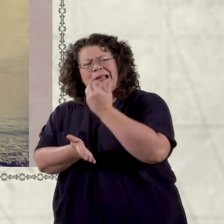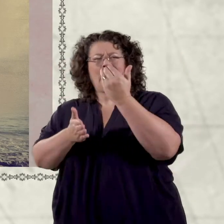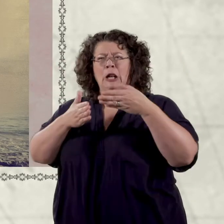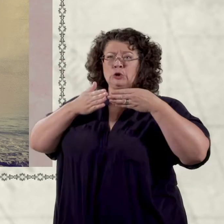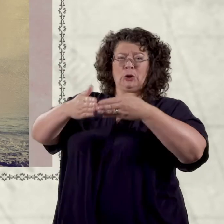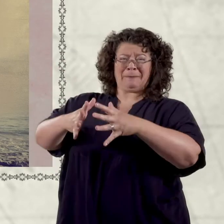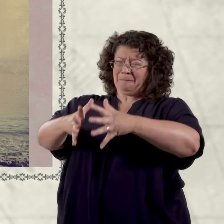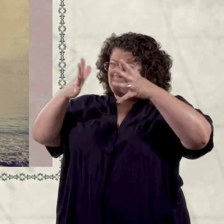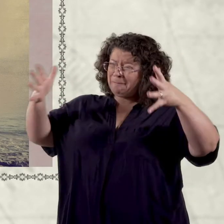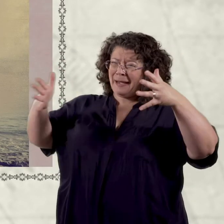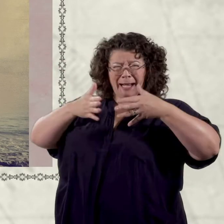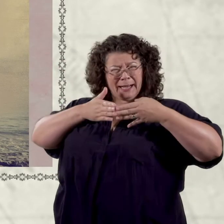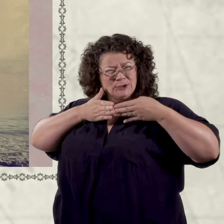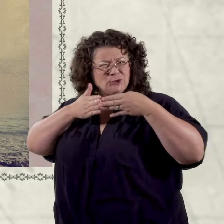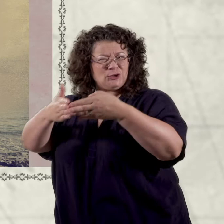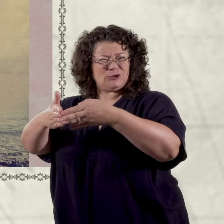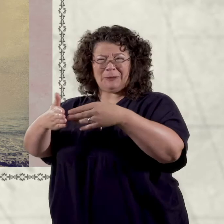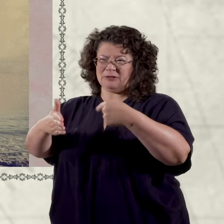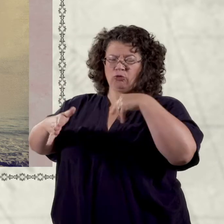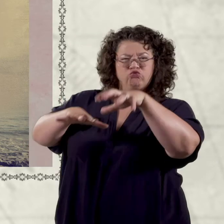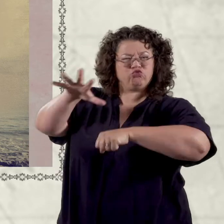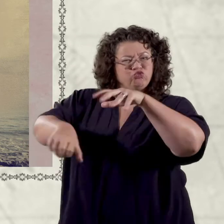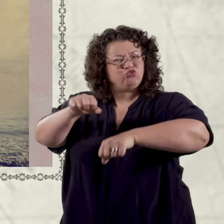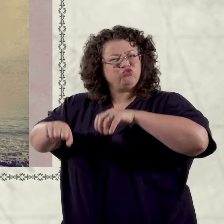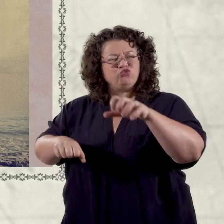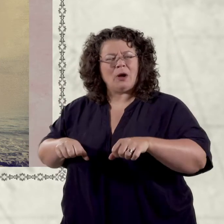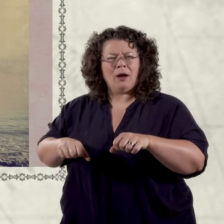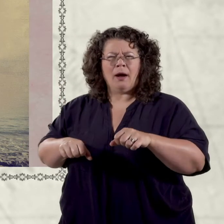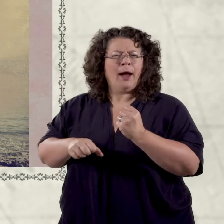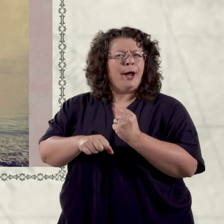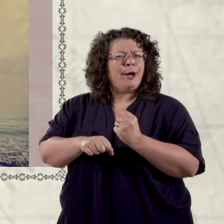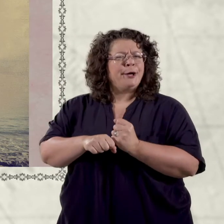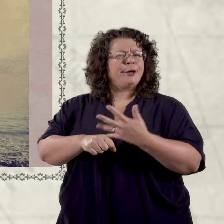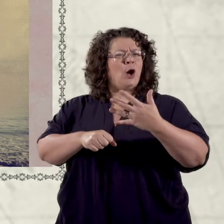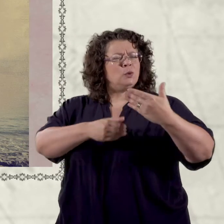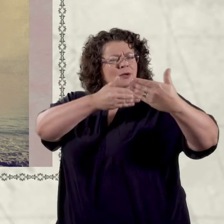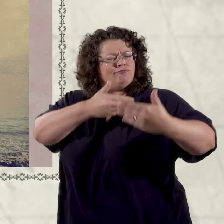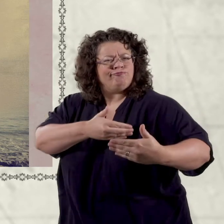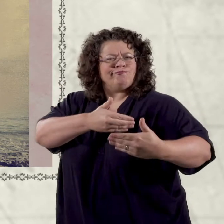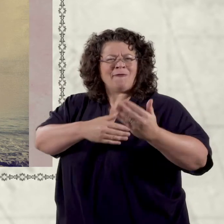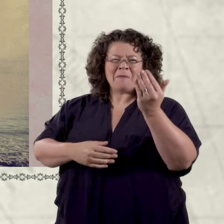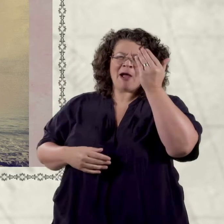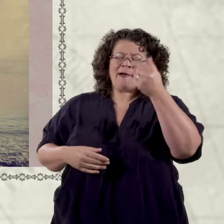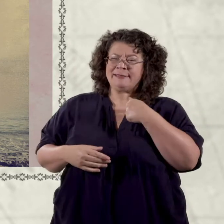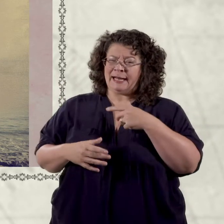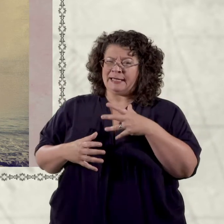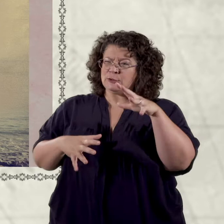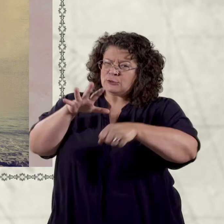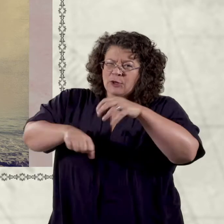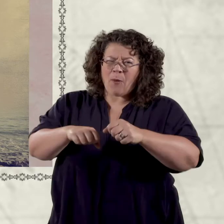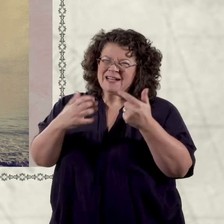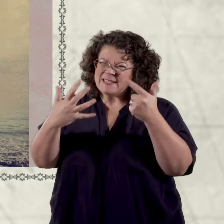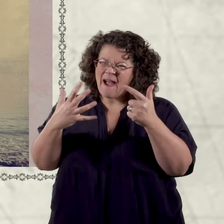ships. Whole ships. During the golden age of piracy, I stole 7 massive